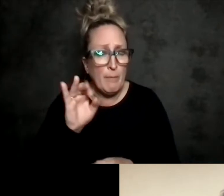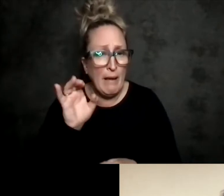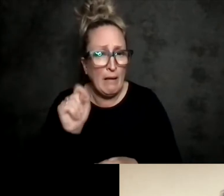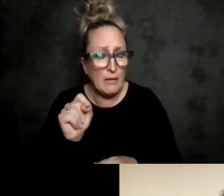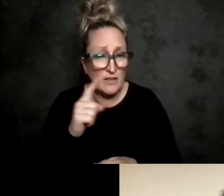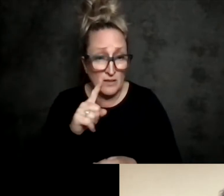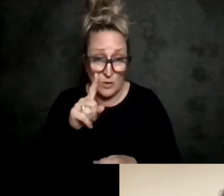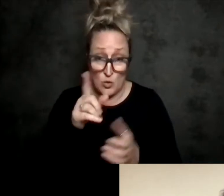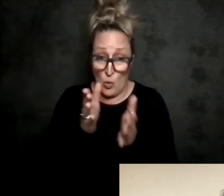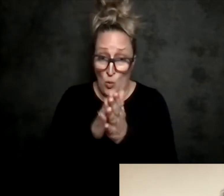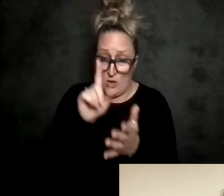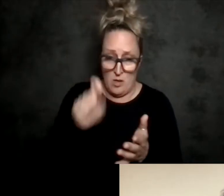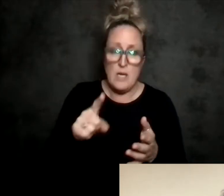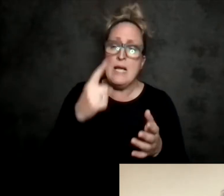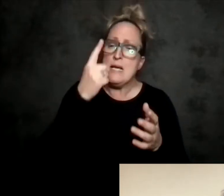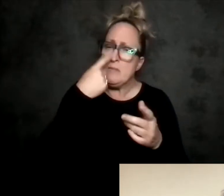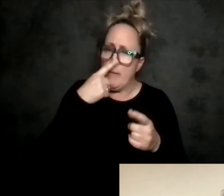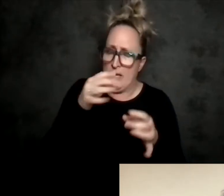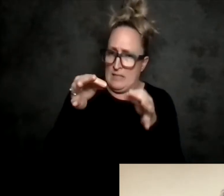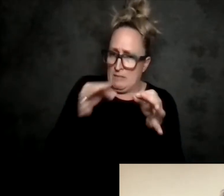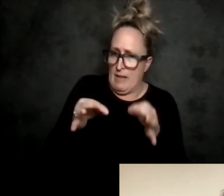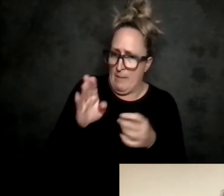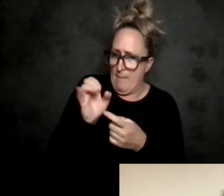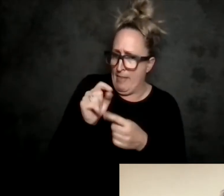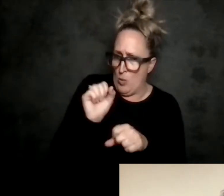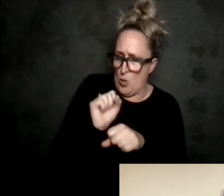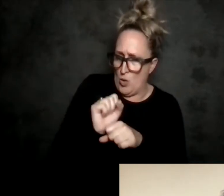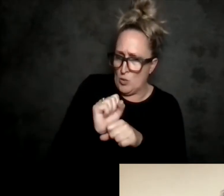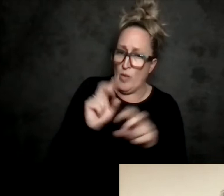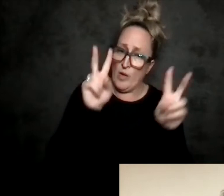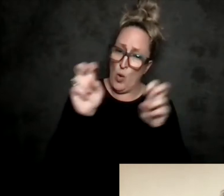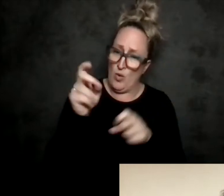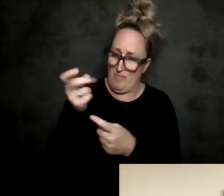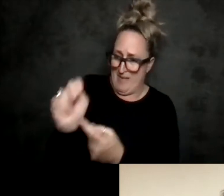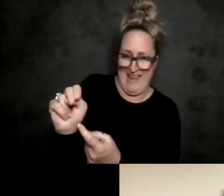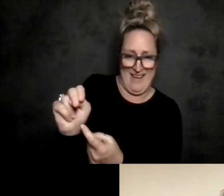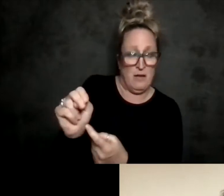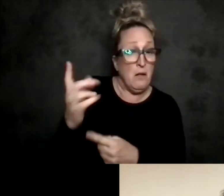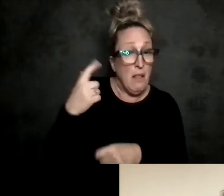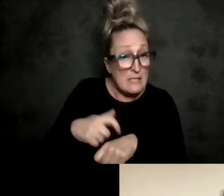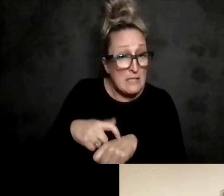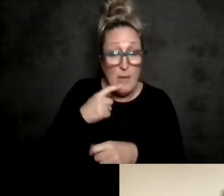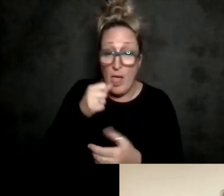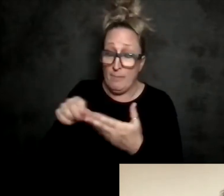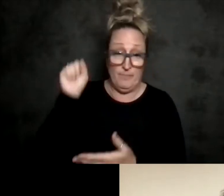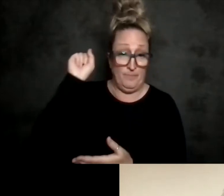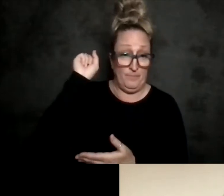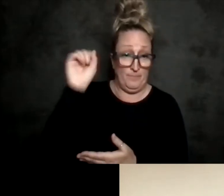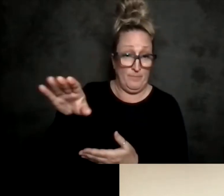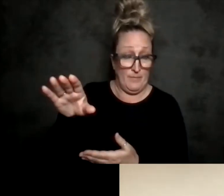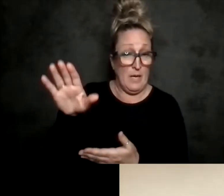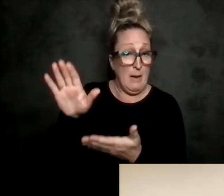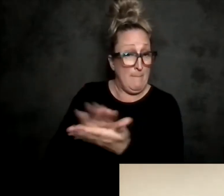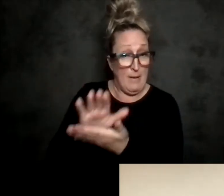exactly is, can you explain how the ballot works with the quote unquote pen? Last time people were mailed paper ballots. Are paper